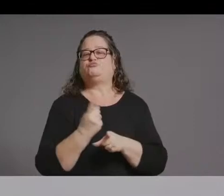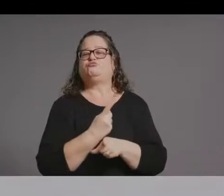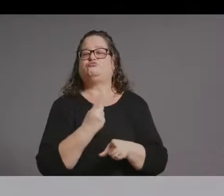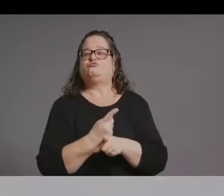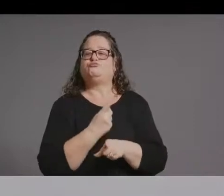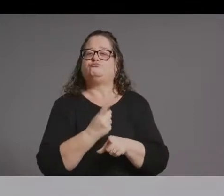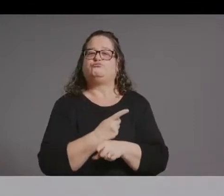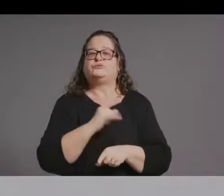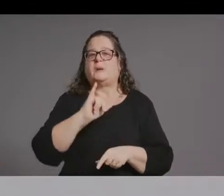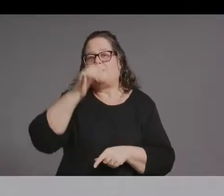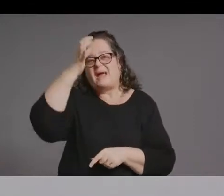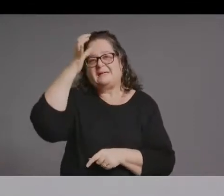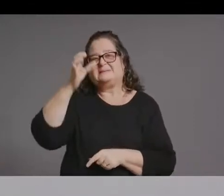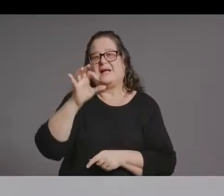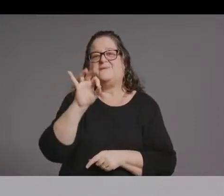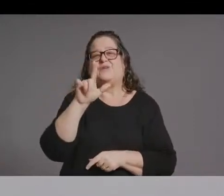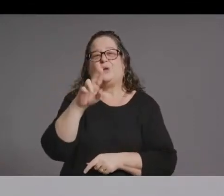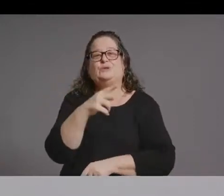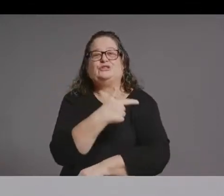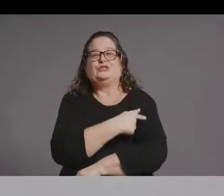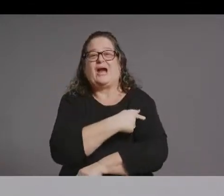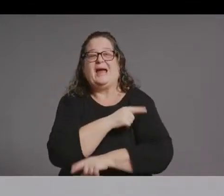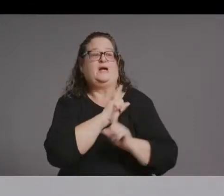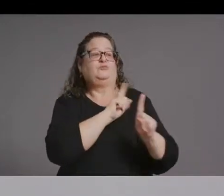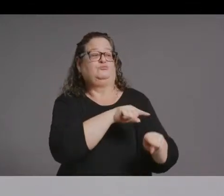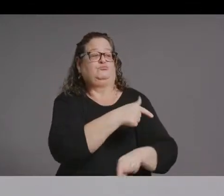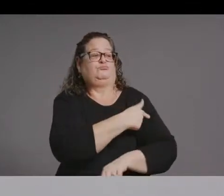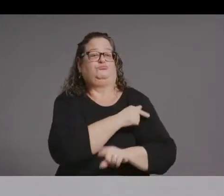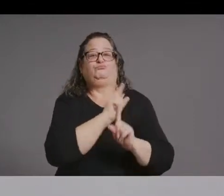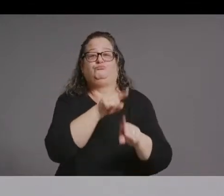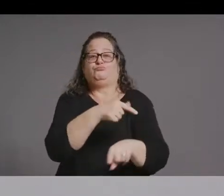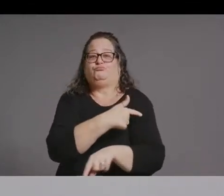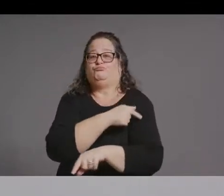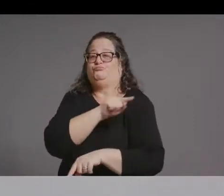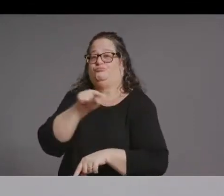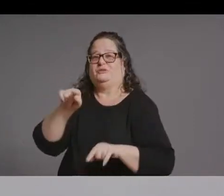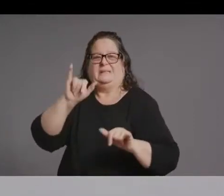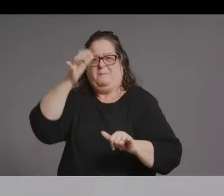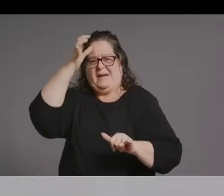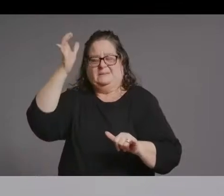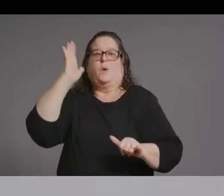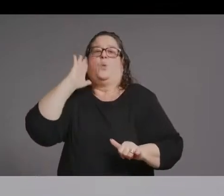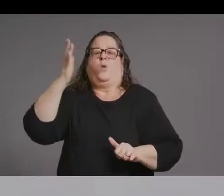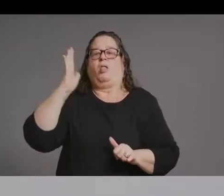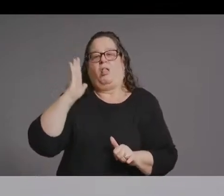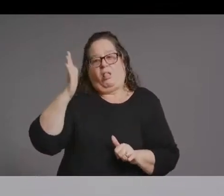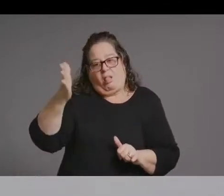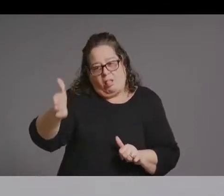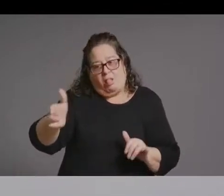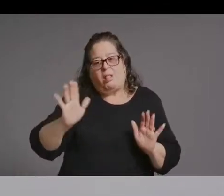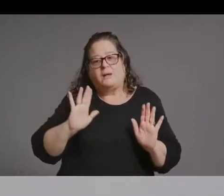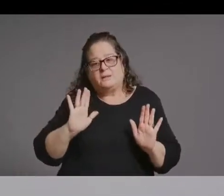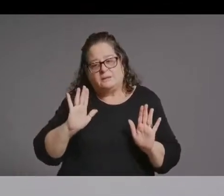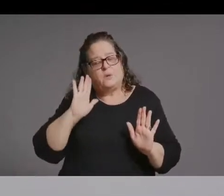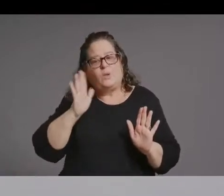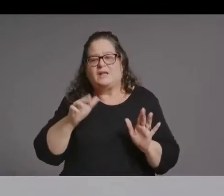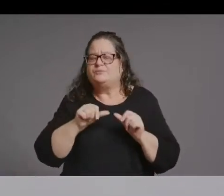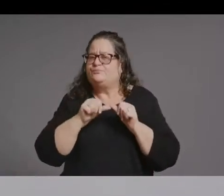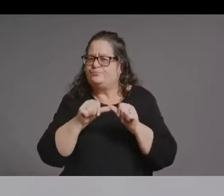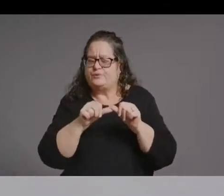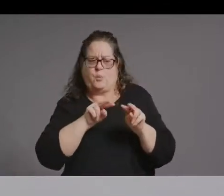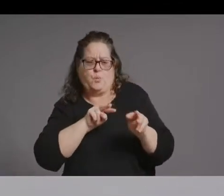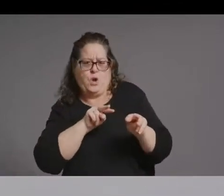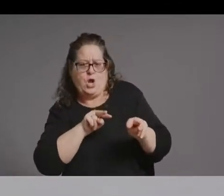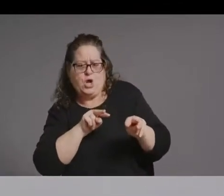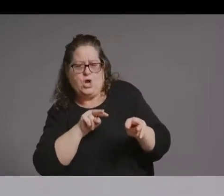flu shot. And so we continue to evaluate and see if that's something that we will need pods for, or